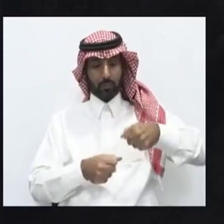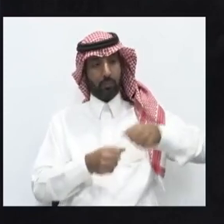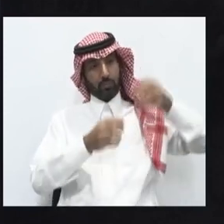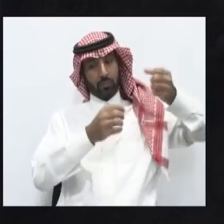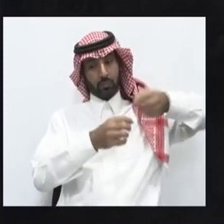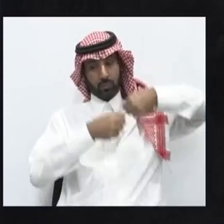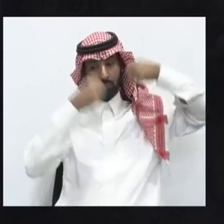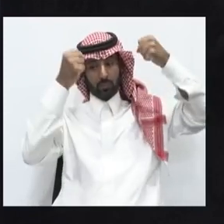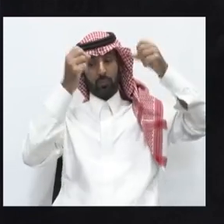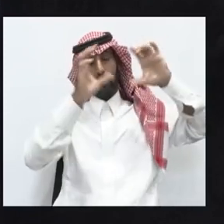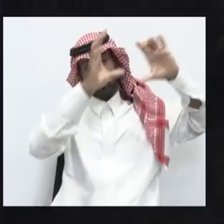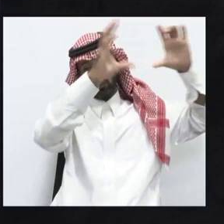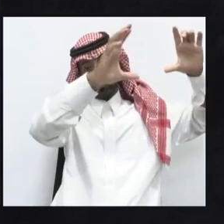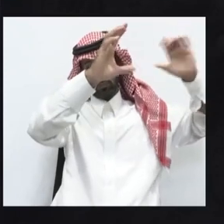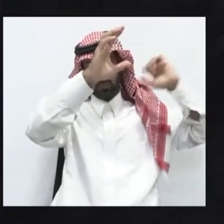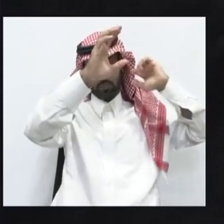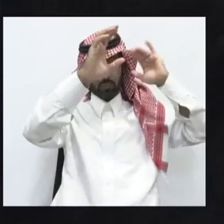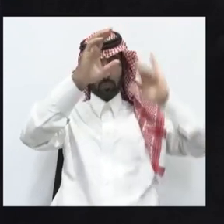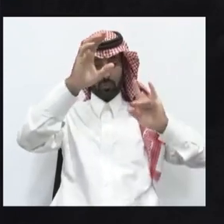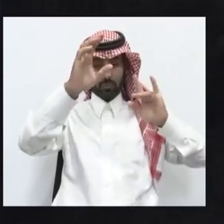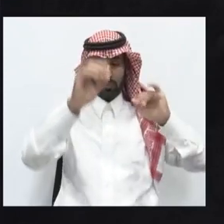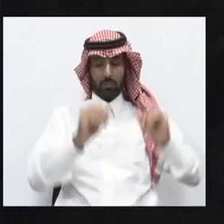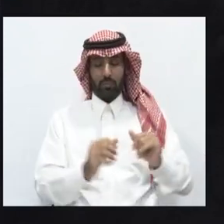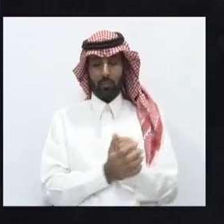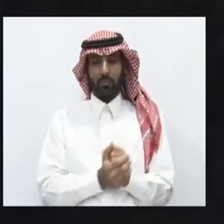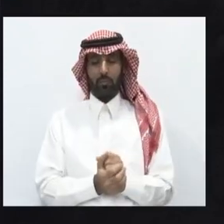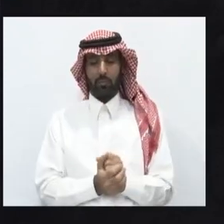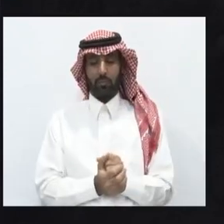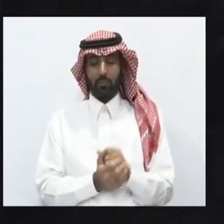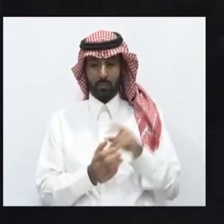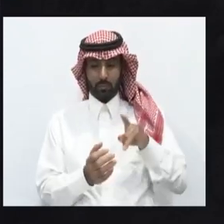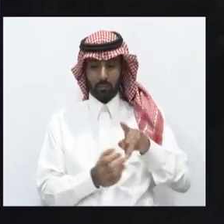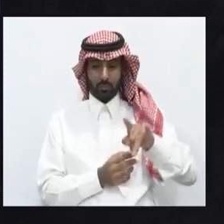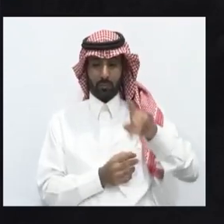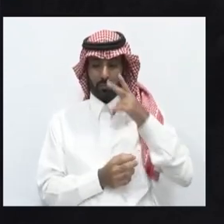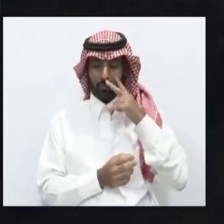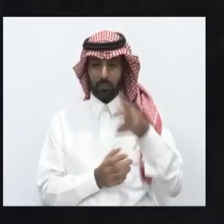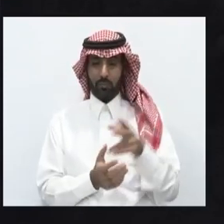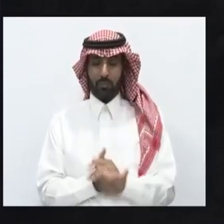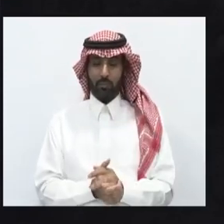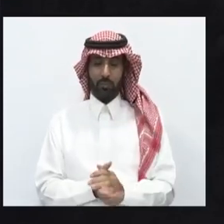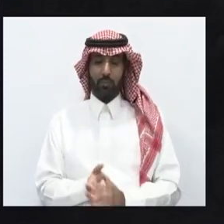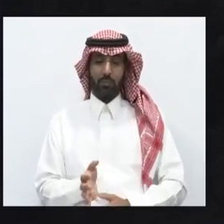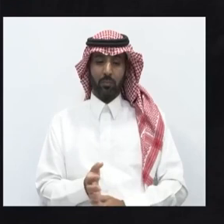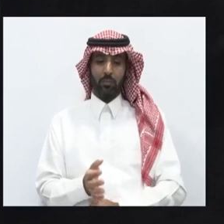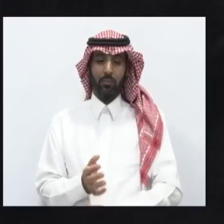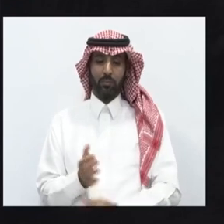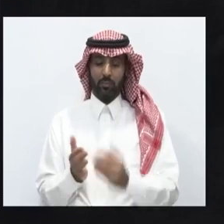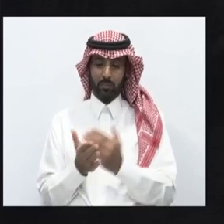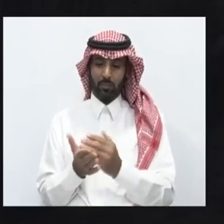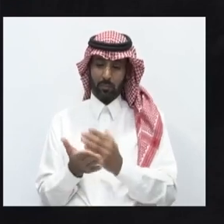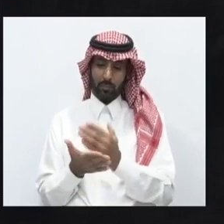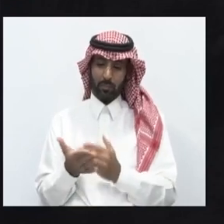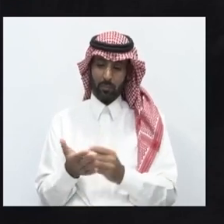luggage area above your seat. Then, of course, you will sit in your assigned seat, the seat that is